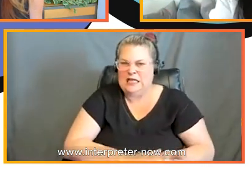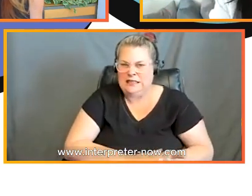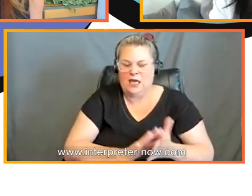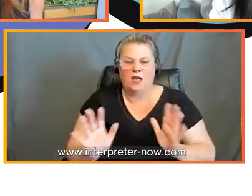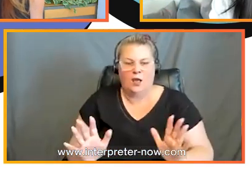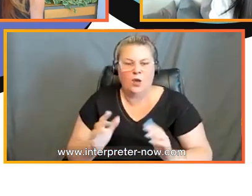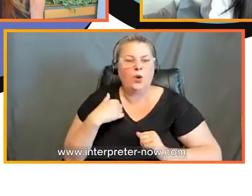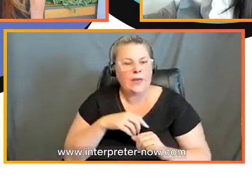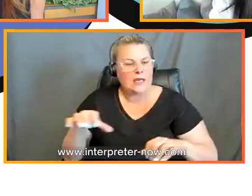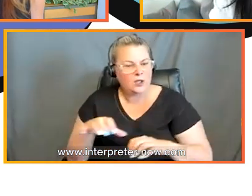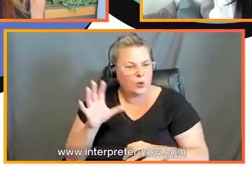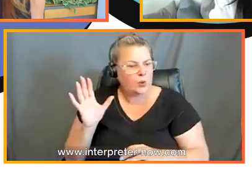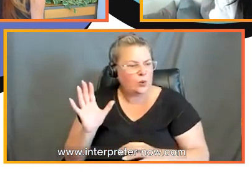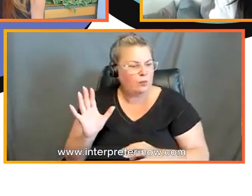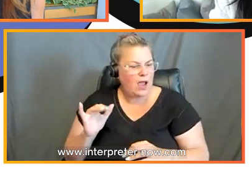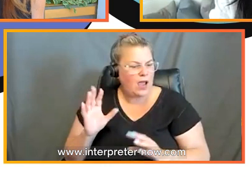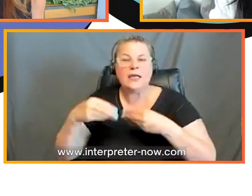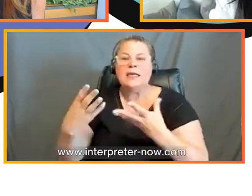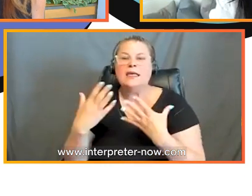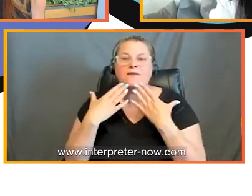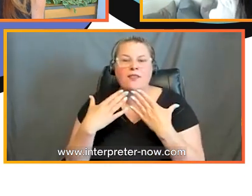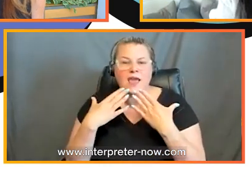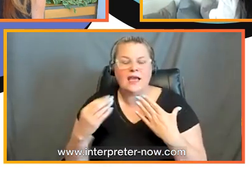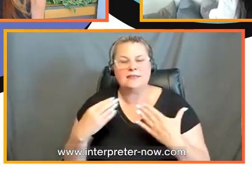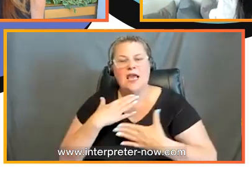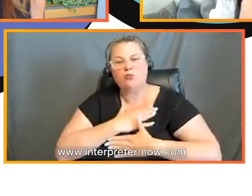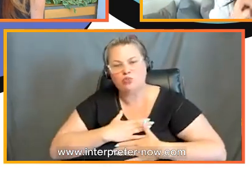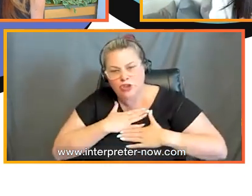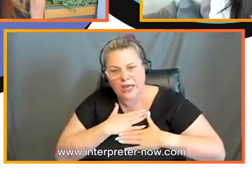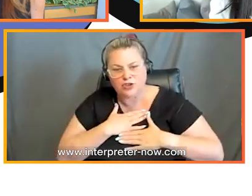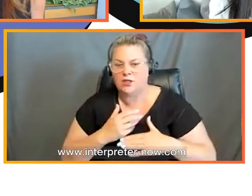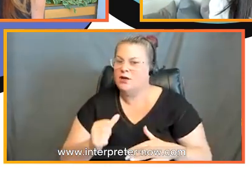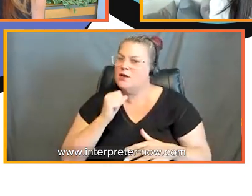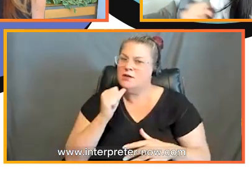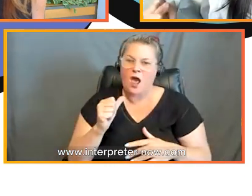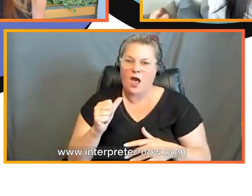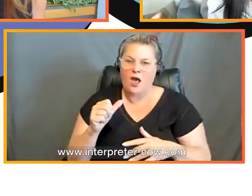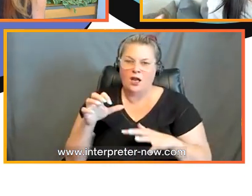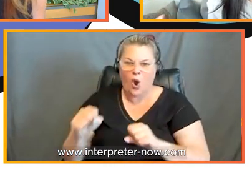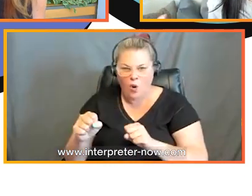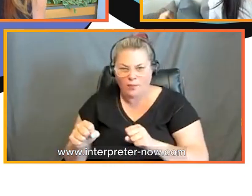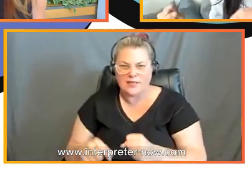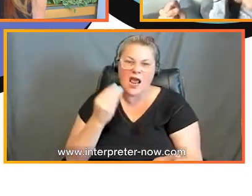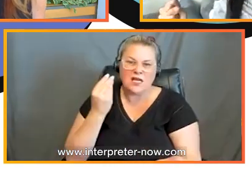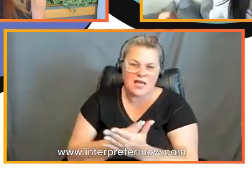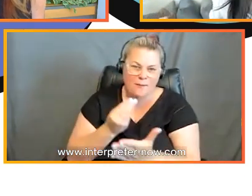do it by way of giving thanks and appreciation, not co-opting,